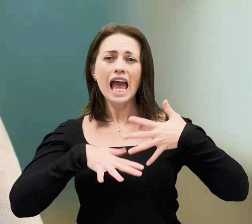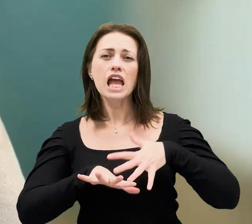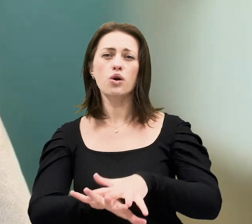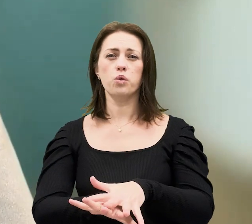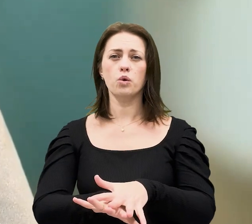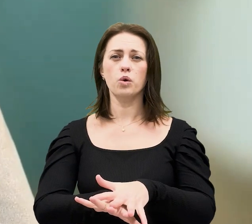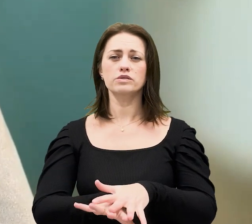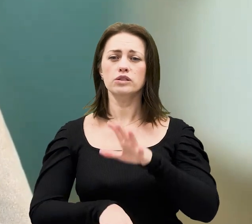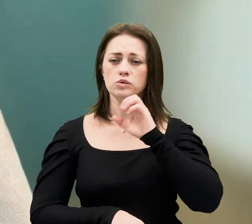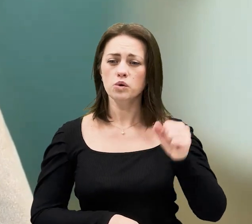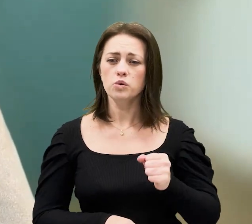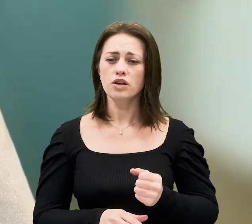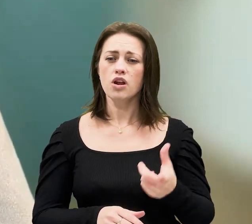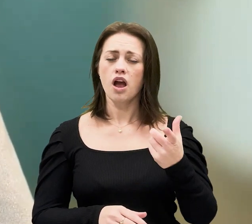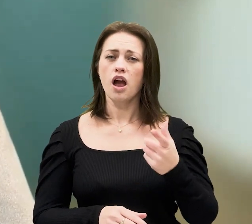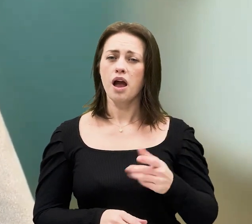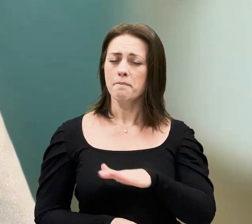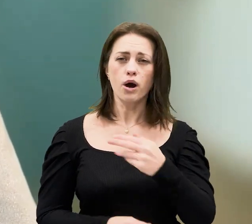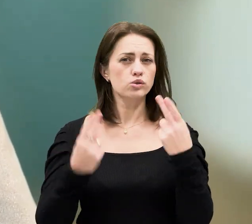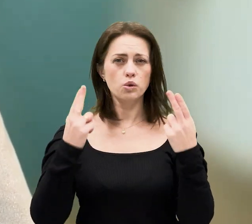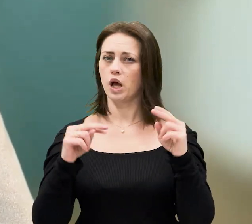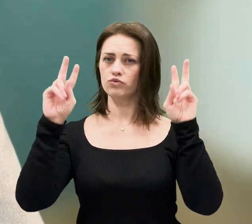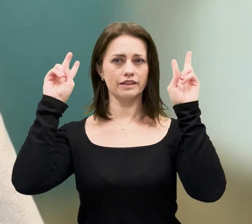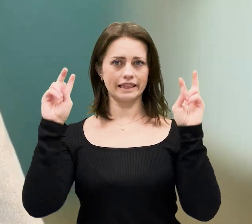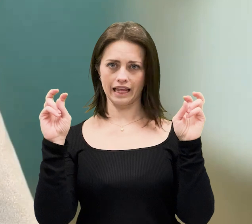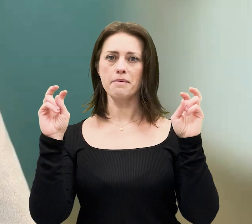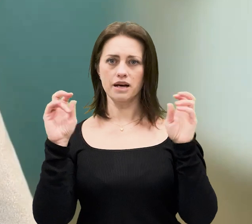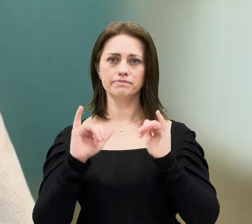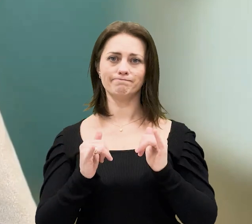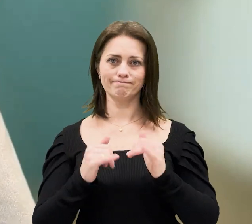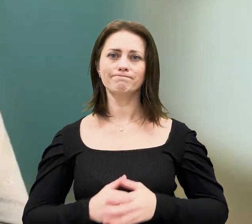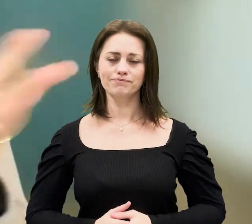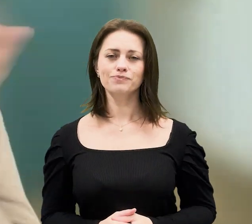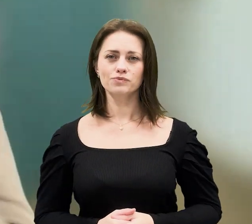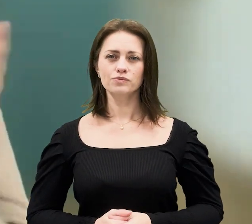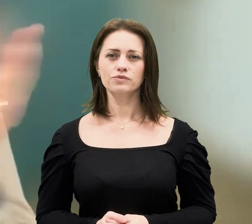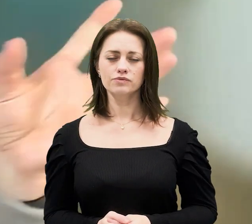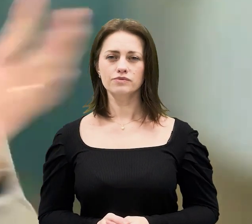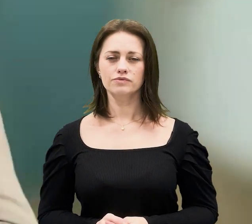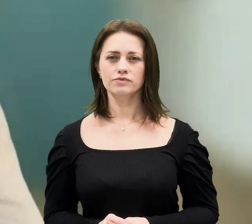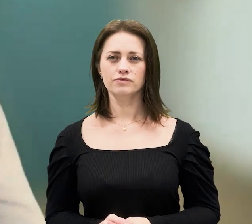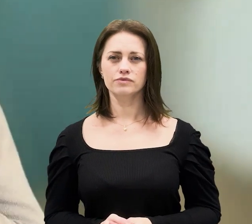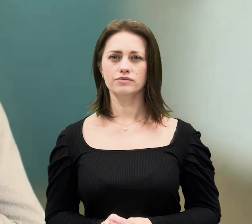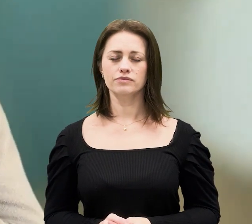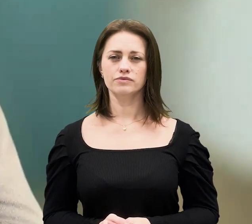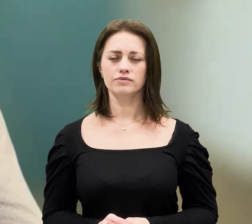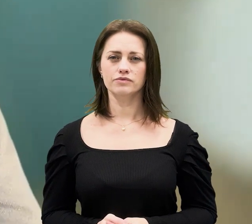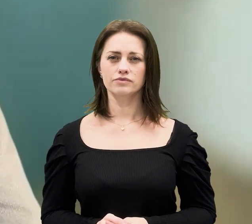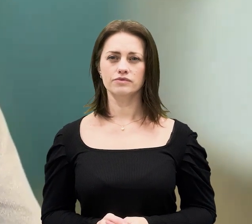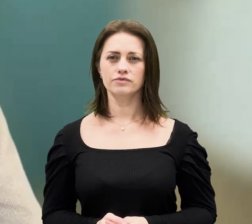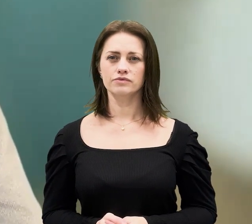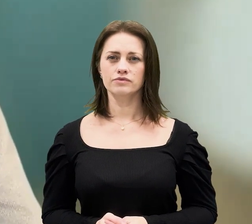23 years, and diversity and inclusion is in that whole period a